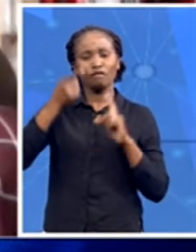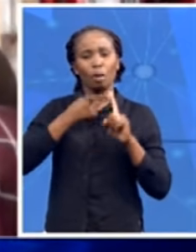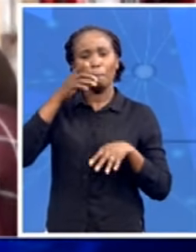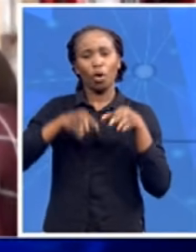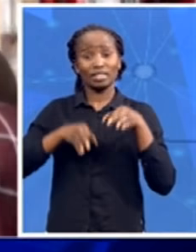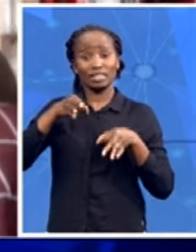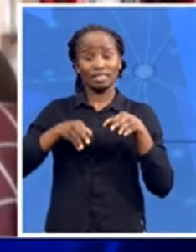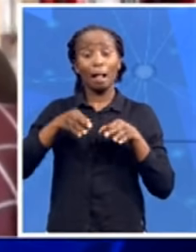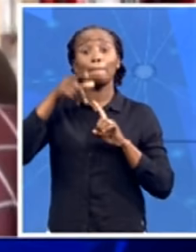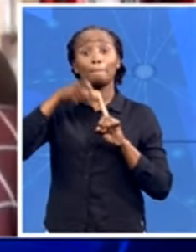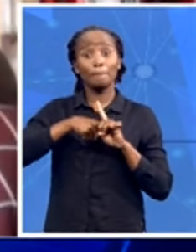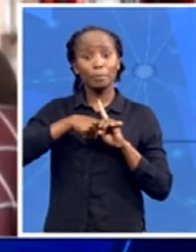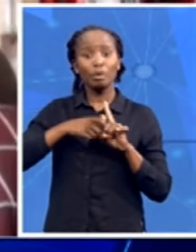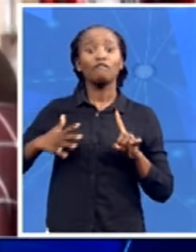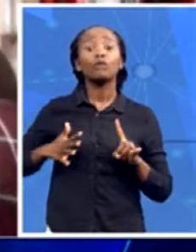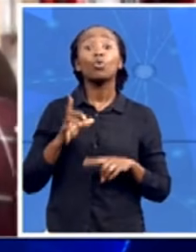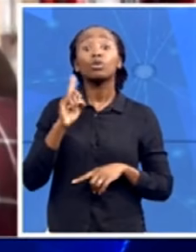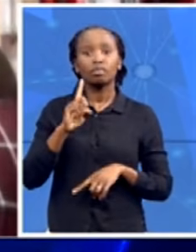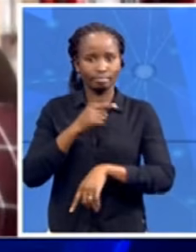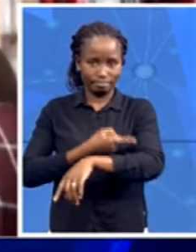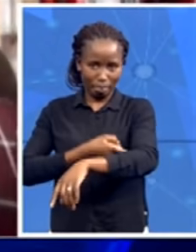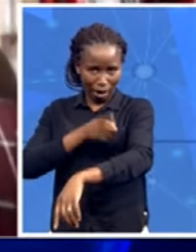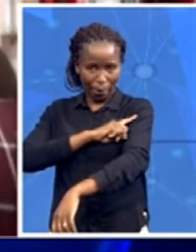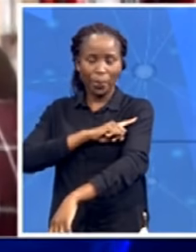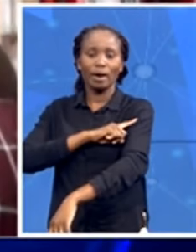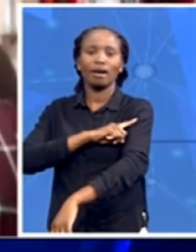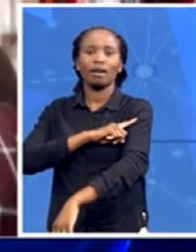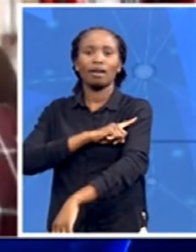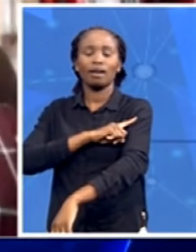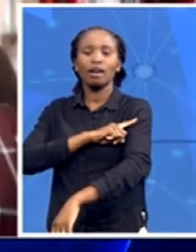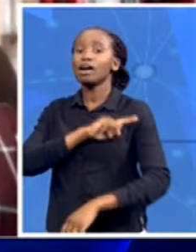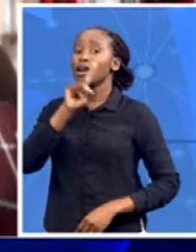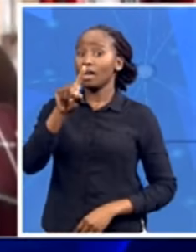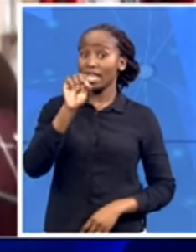you want to operationalize your ideas, you have to have power.